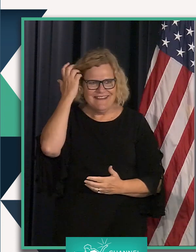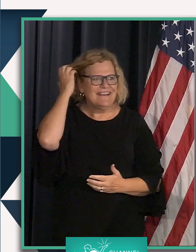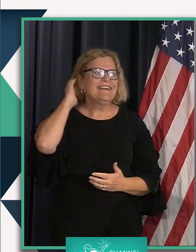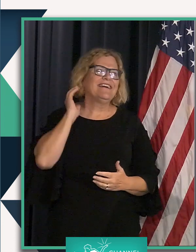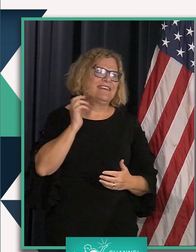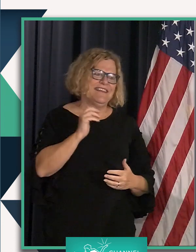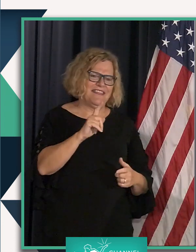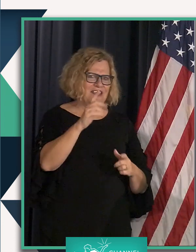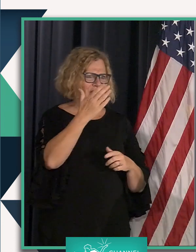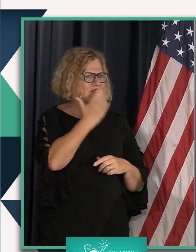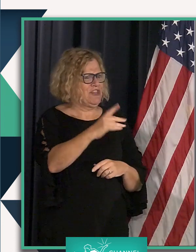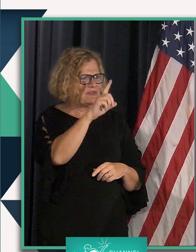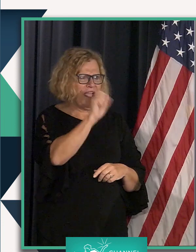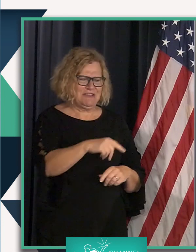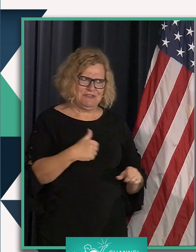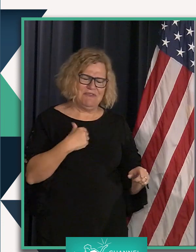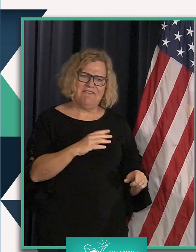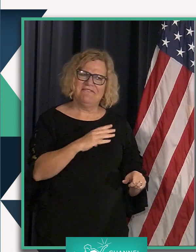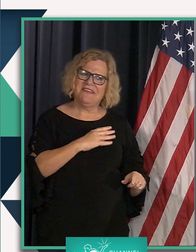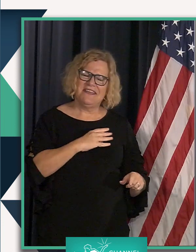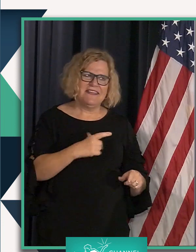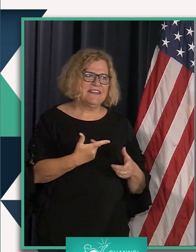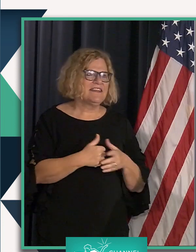these are great questions.